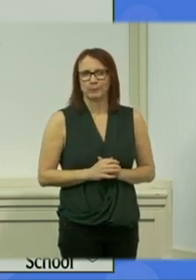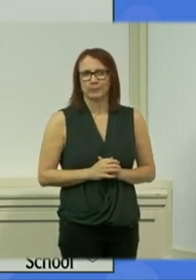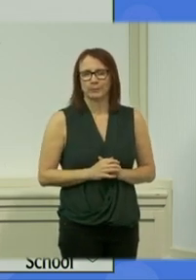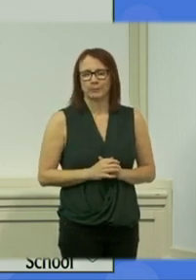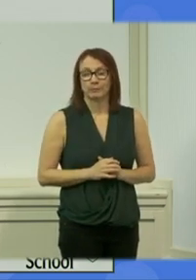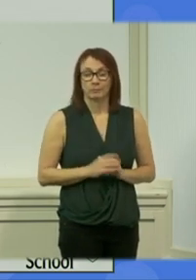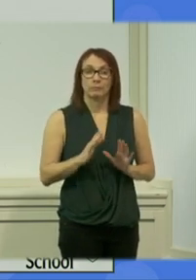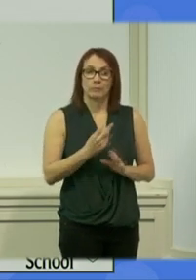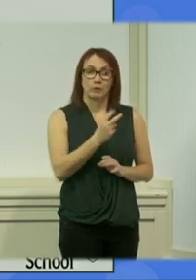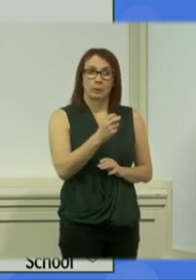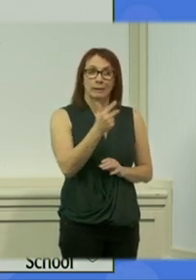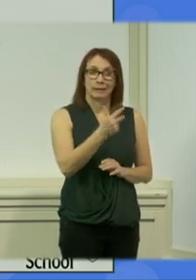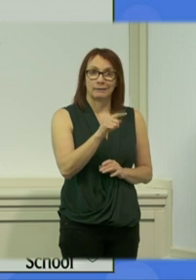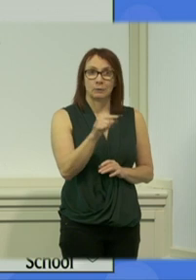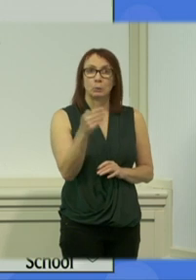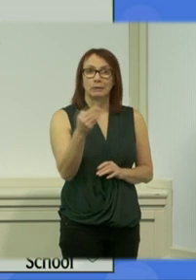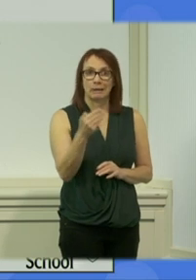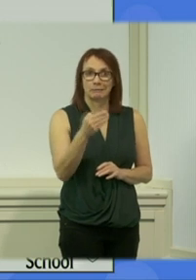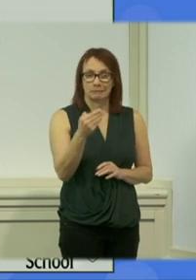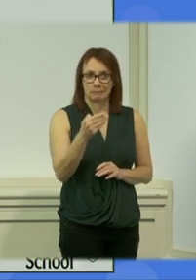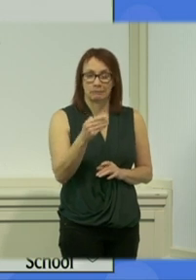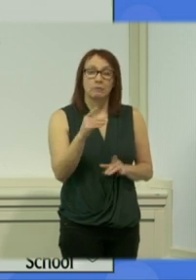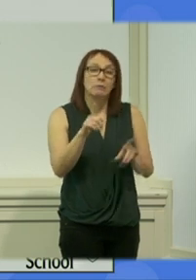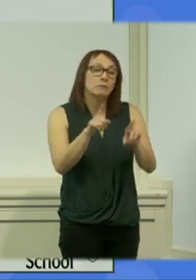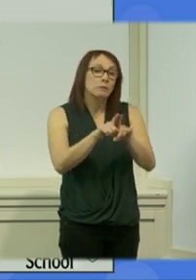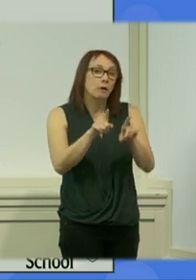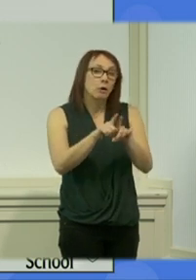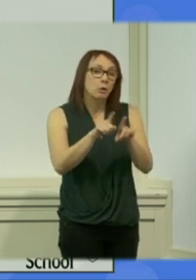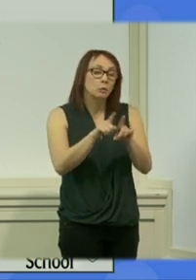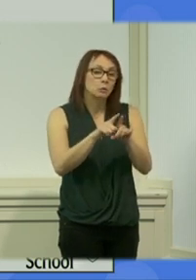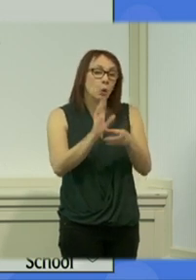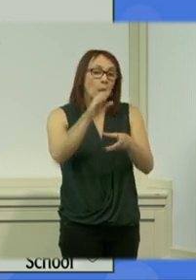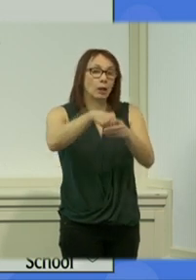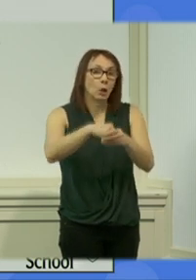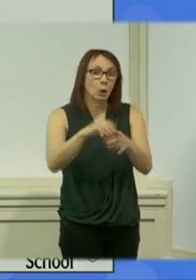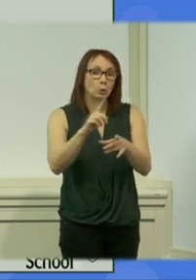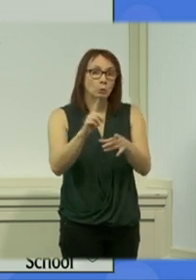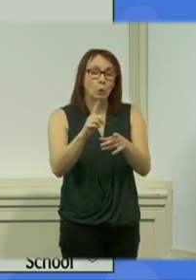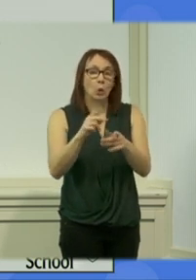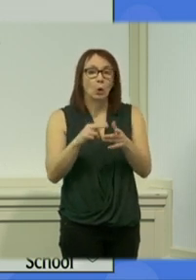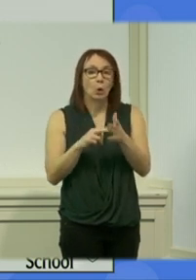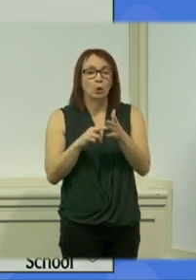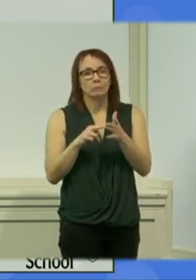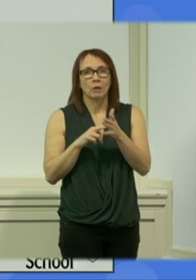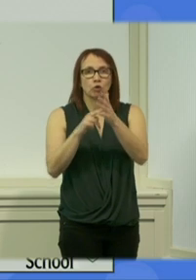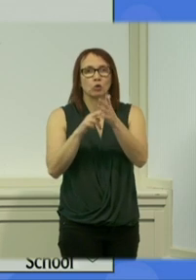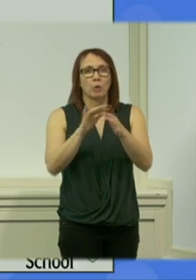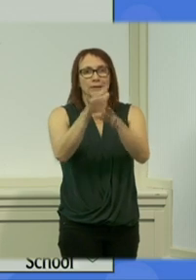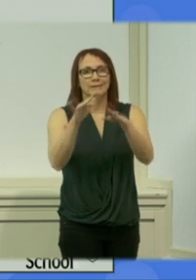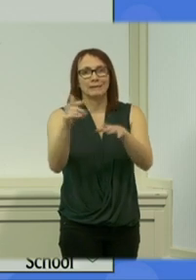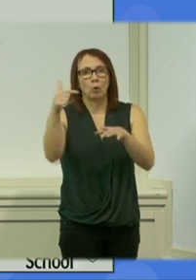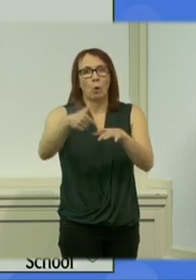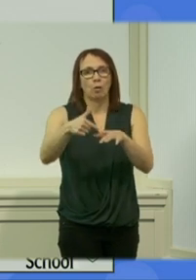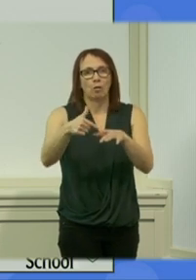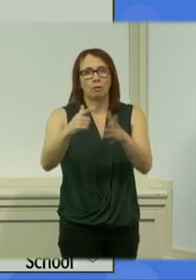this is 2018-19, and it also includes North Sea oil taxes. Amongst the other taxes that I had,